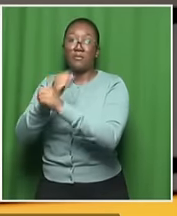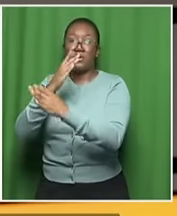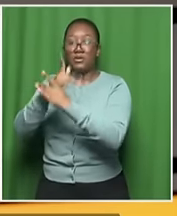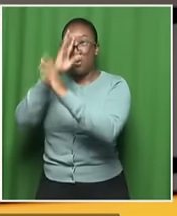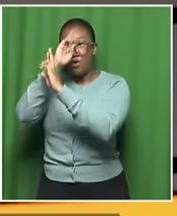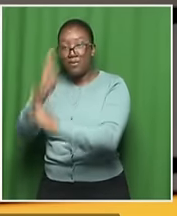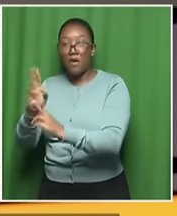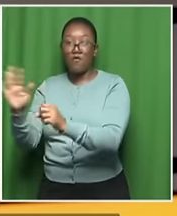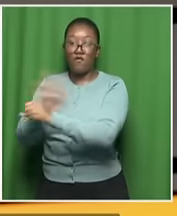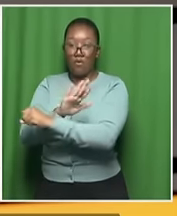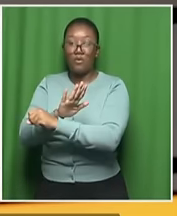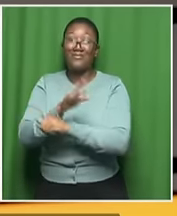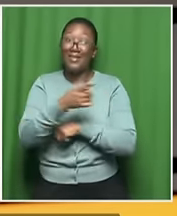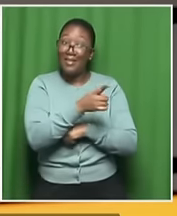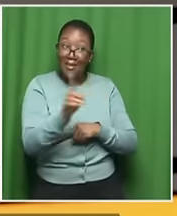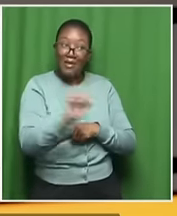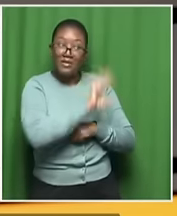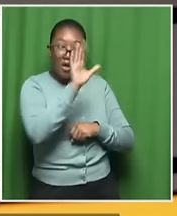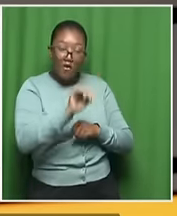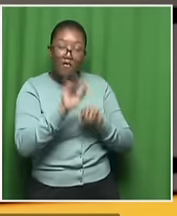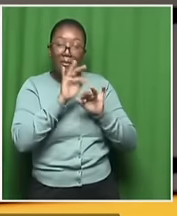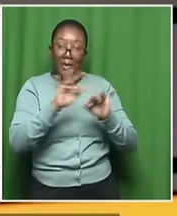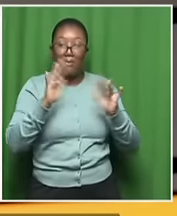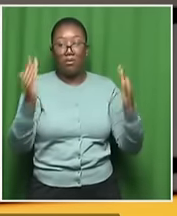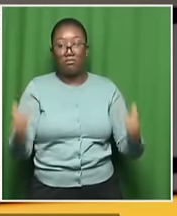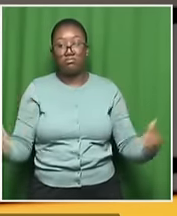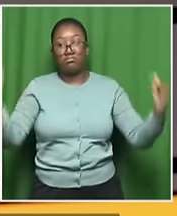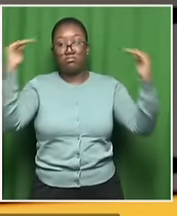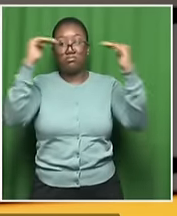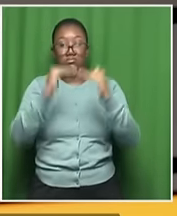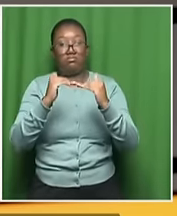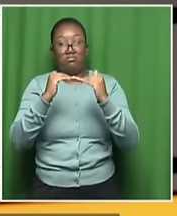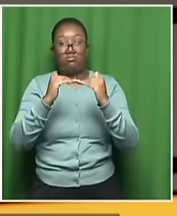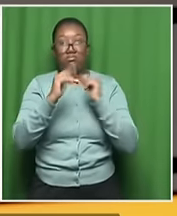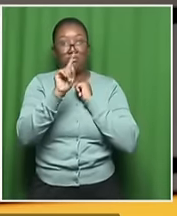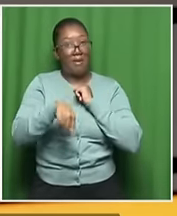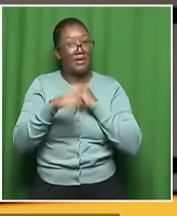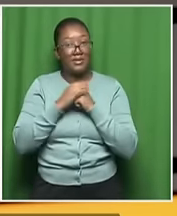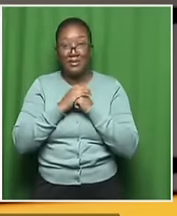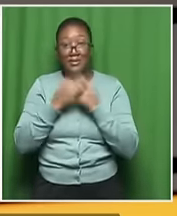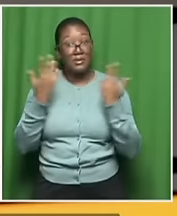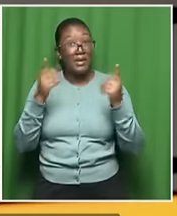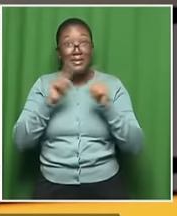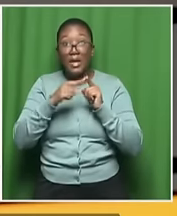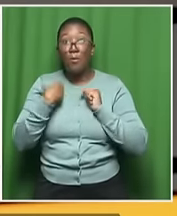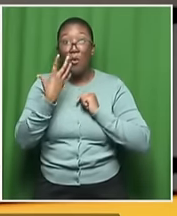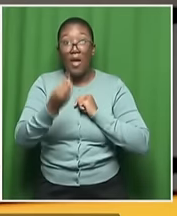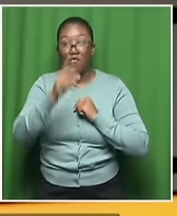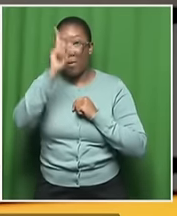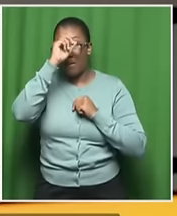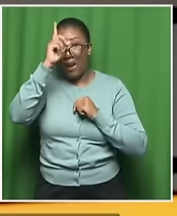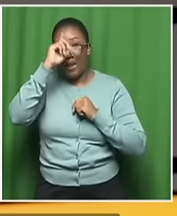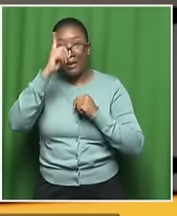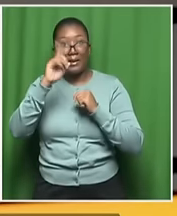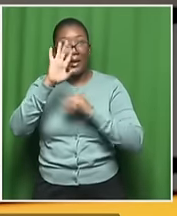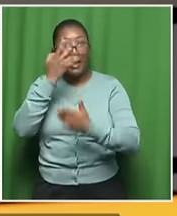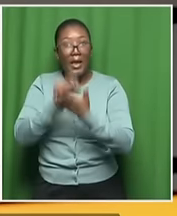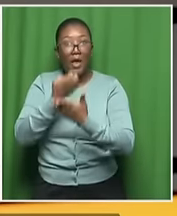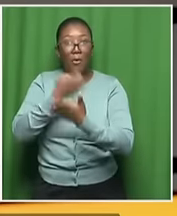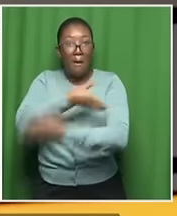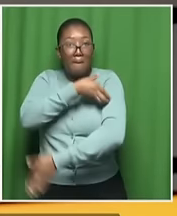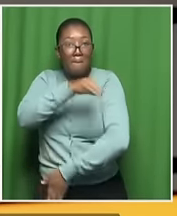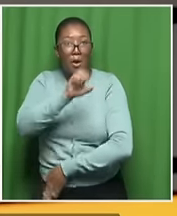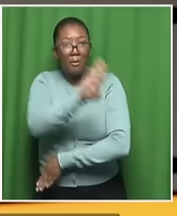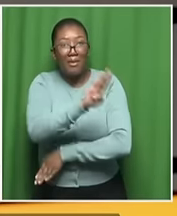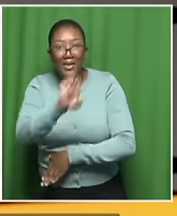people in South Africa will be equal. That's why we say, do away with black economic empowerment. Do away with